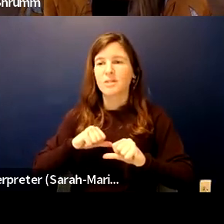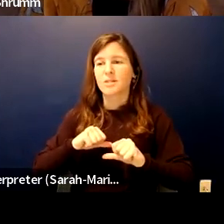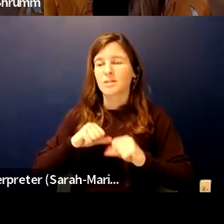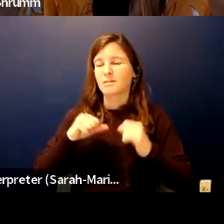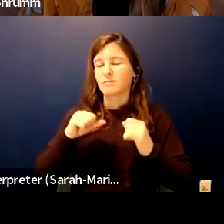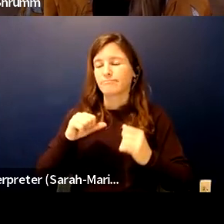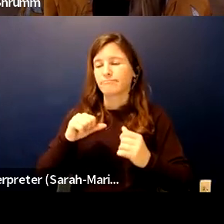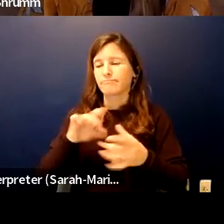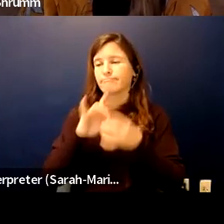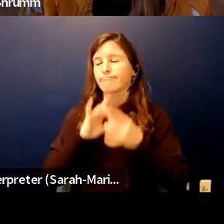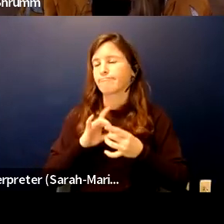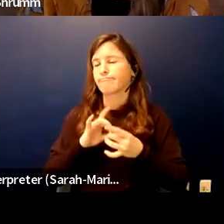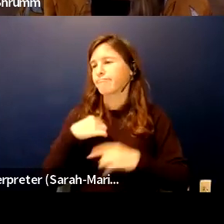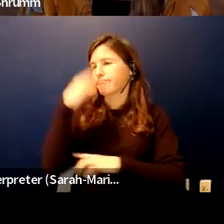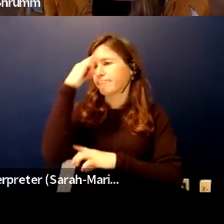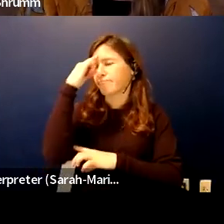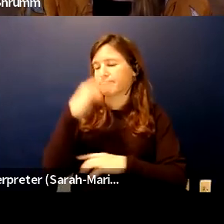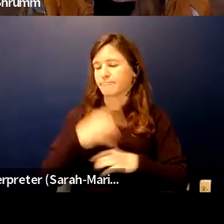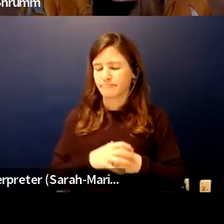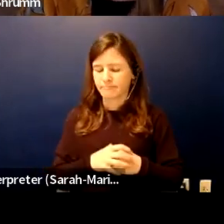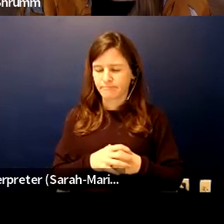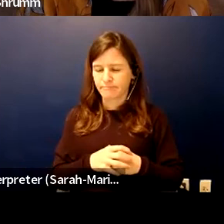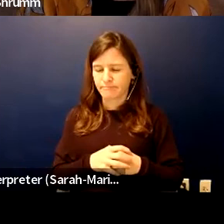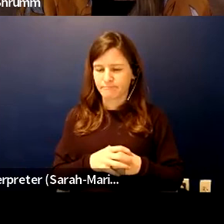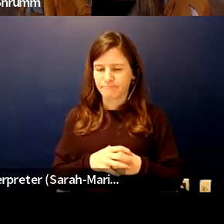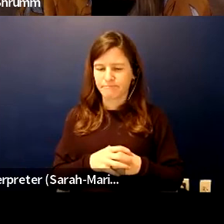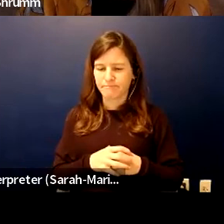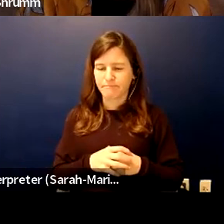think of ways that you can